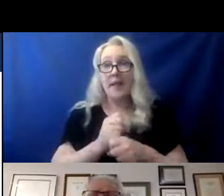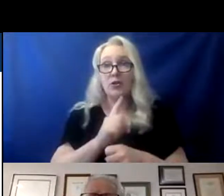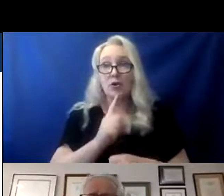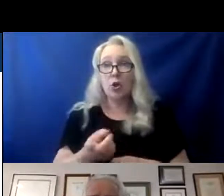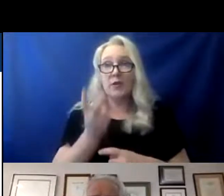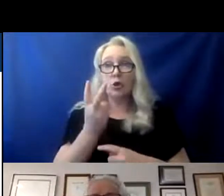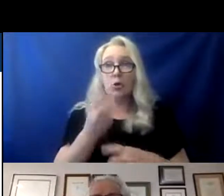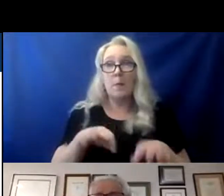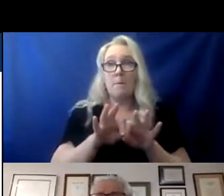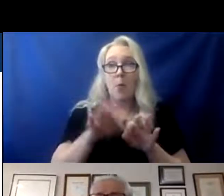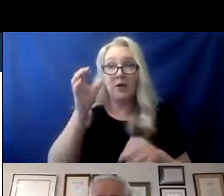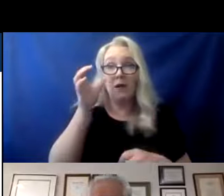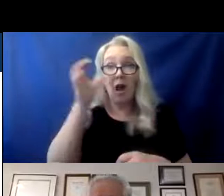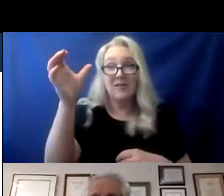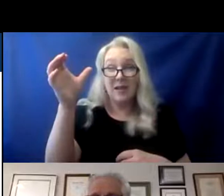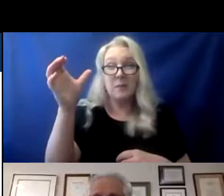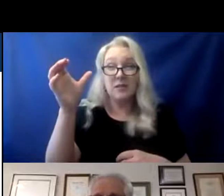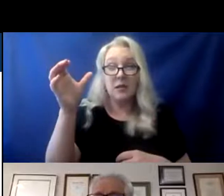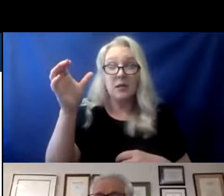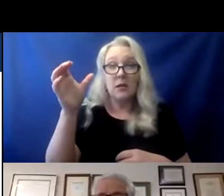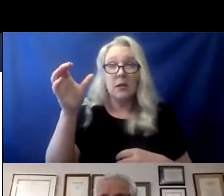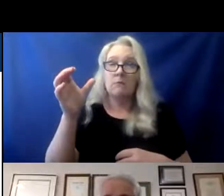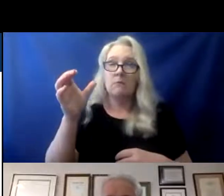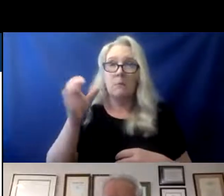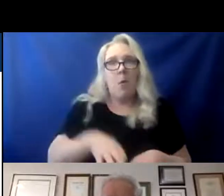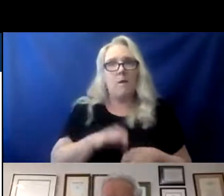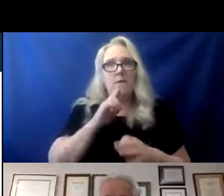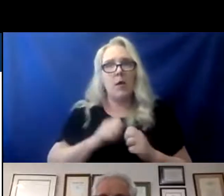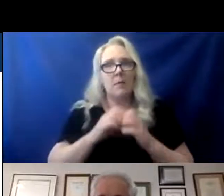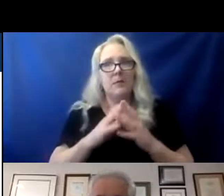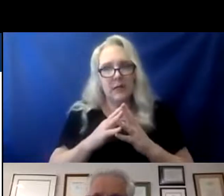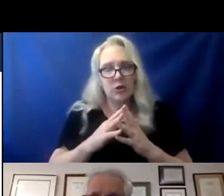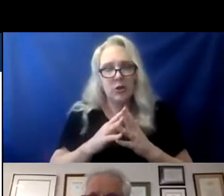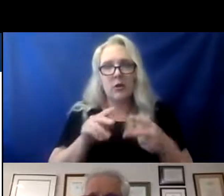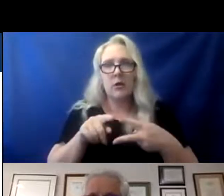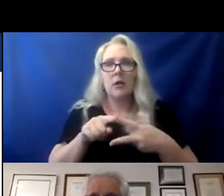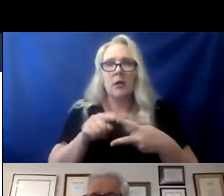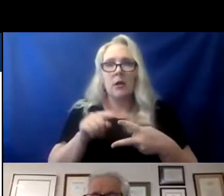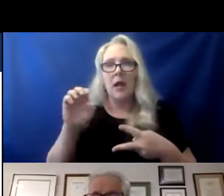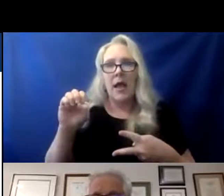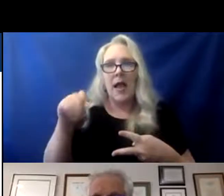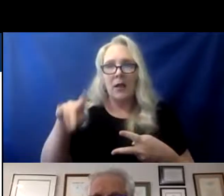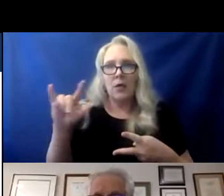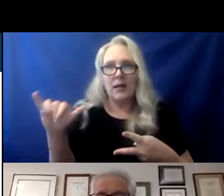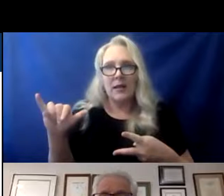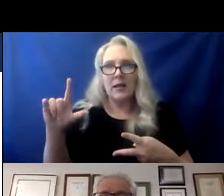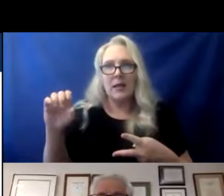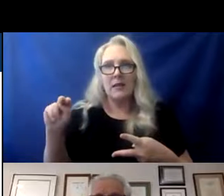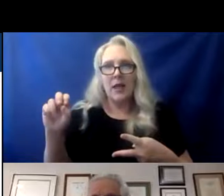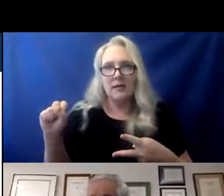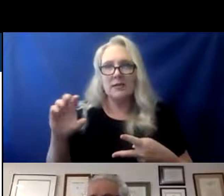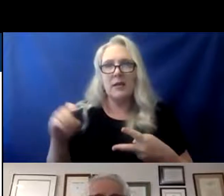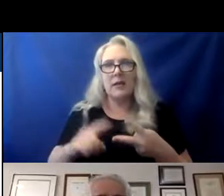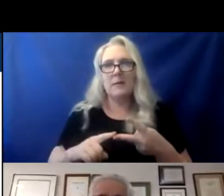came out, which I think are important to implementation, is the equity lens and intergenerational.